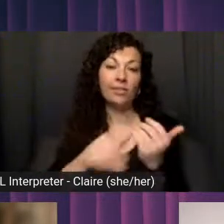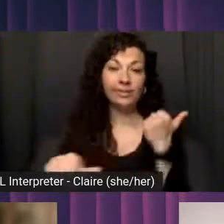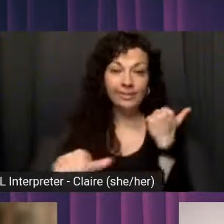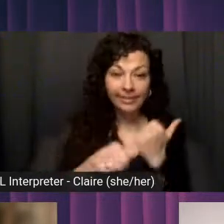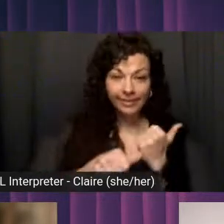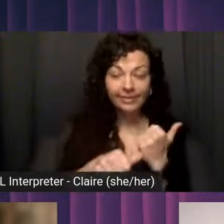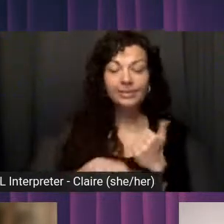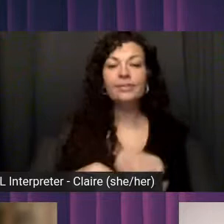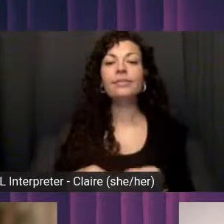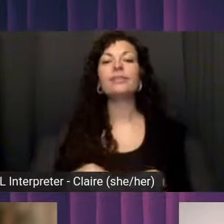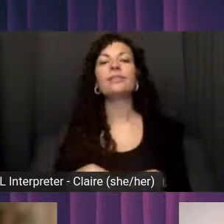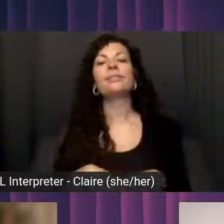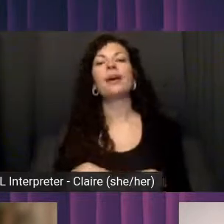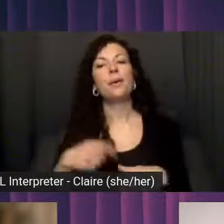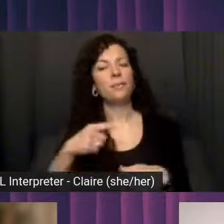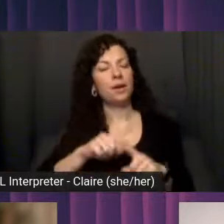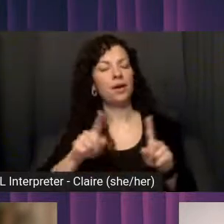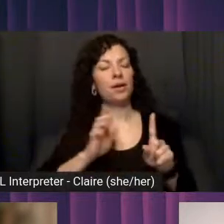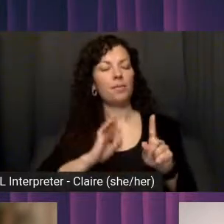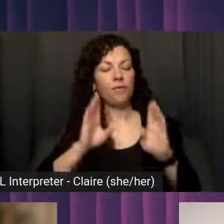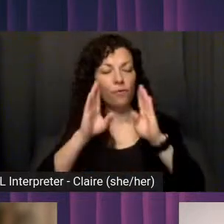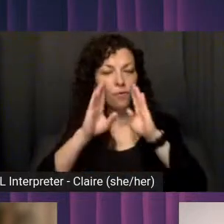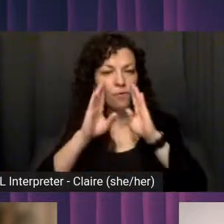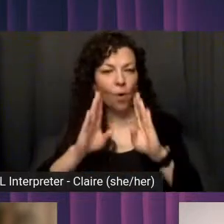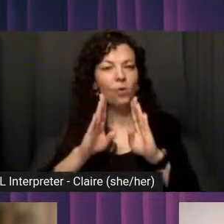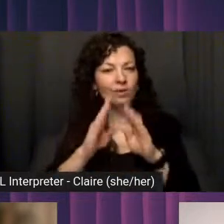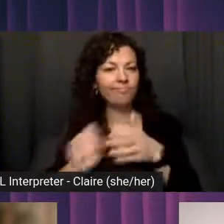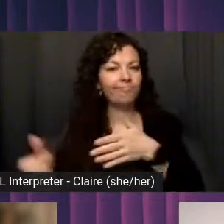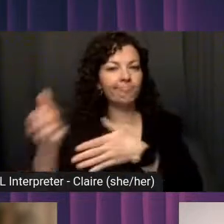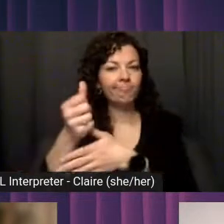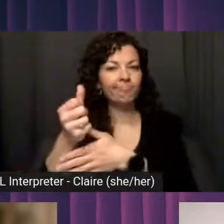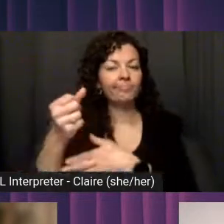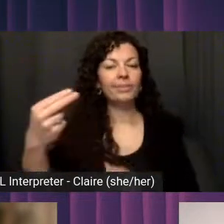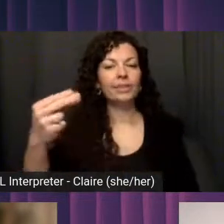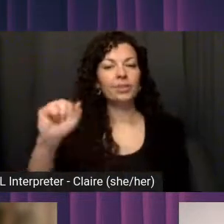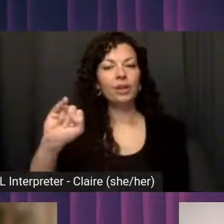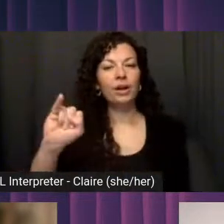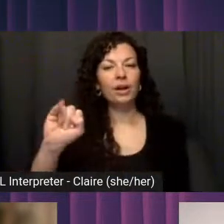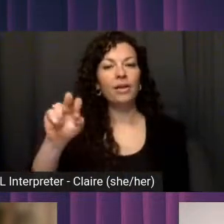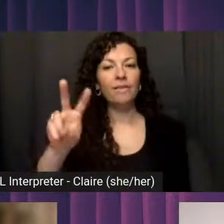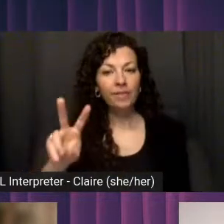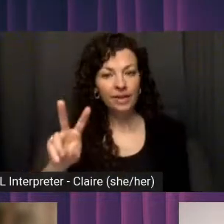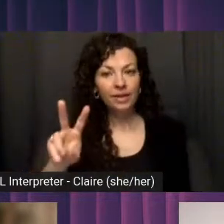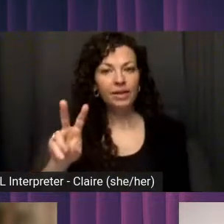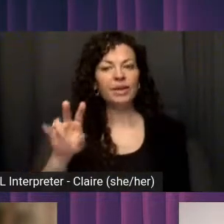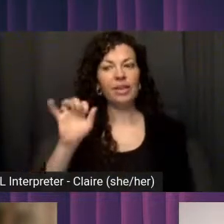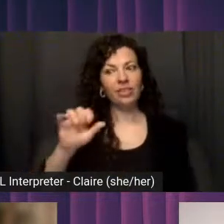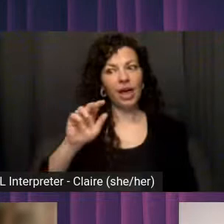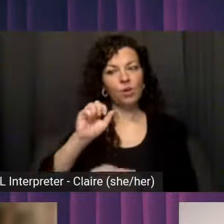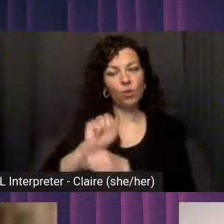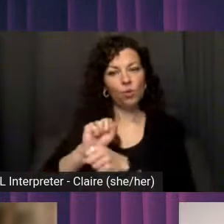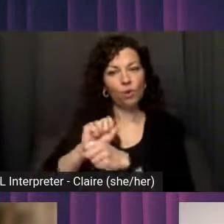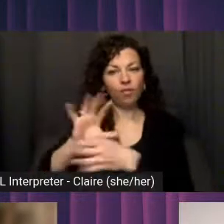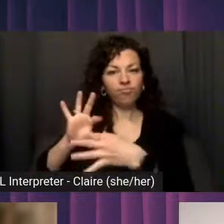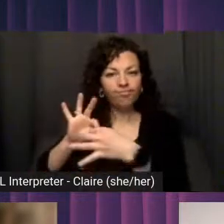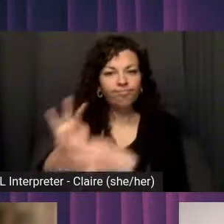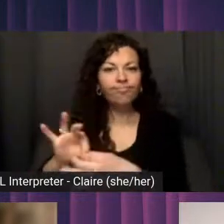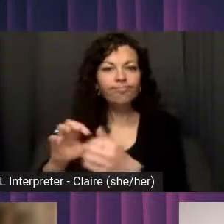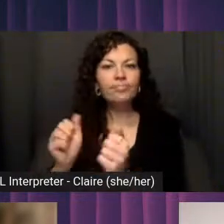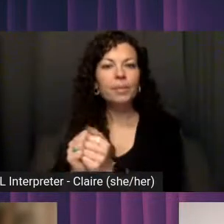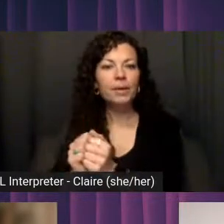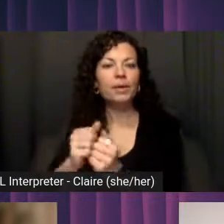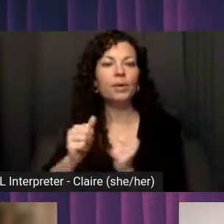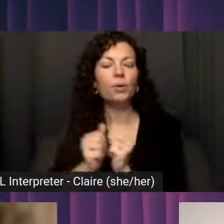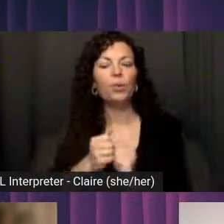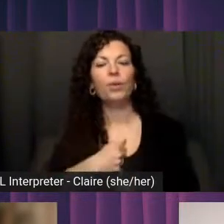HIV. And through that work, became connected to the LGBTQ population. And then